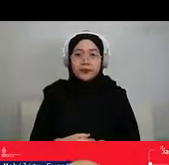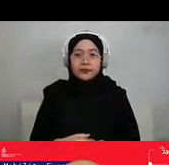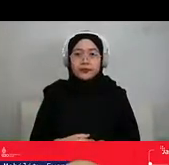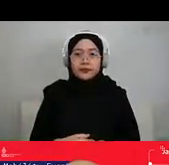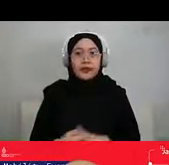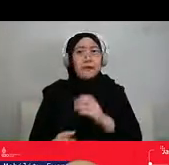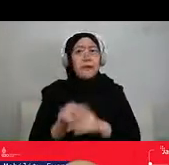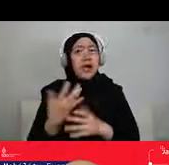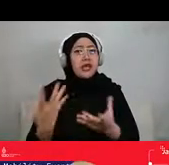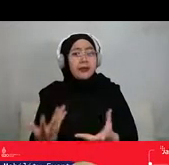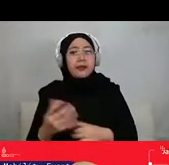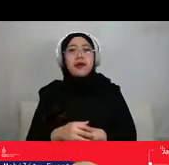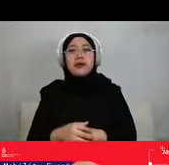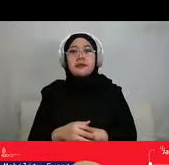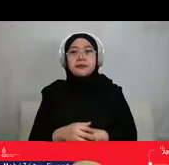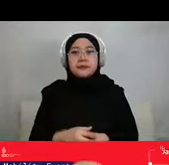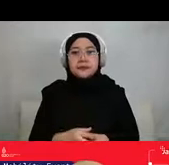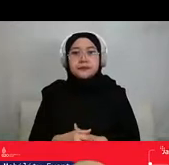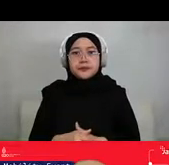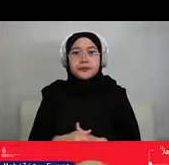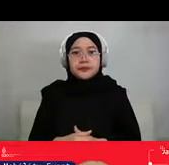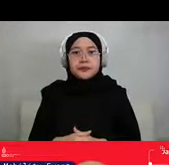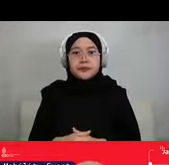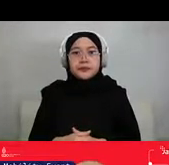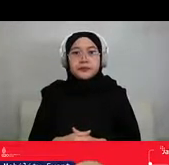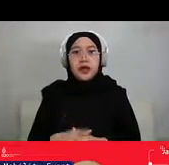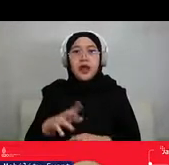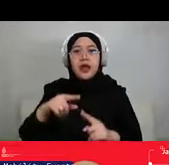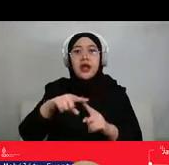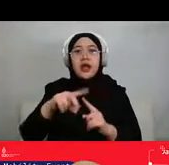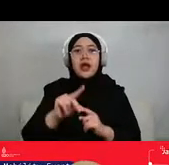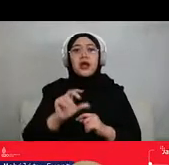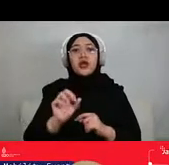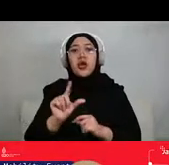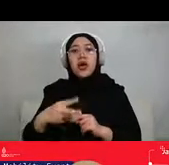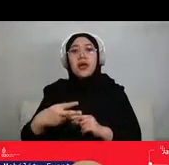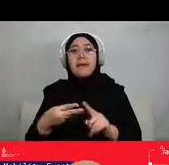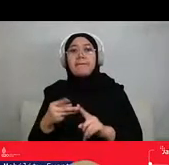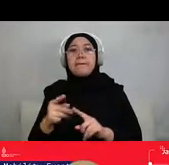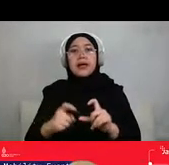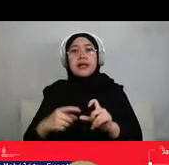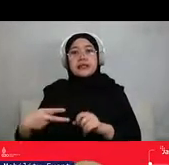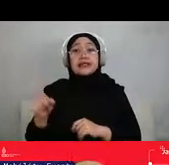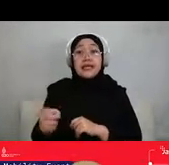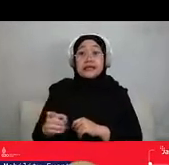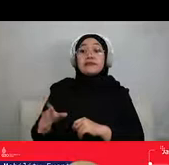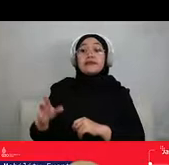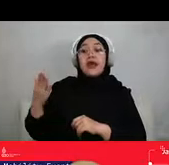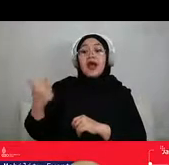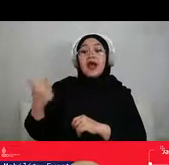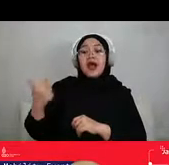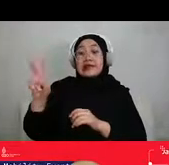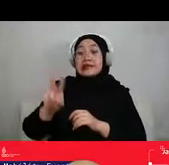through overhead lines. These buses do still have a battery to take care of the transients